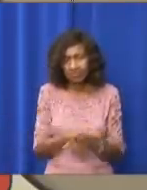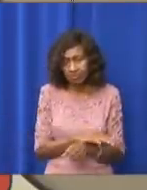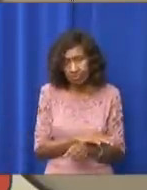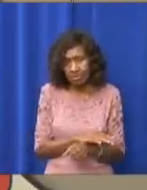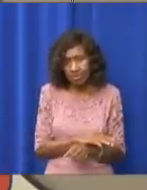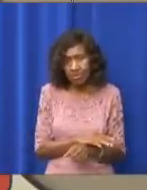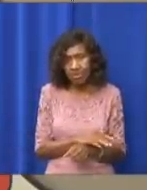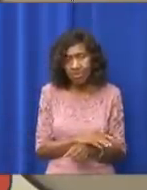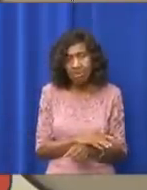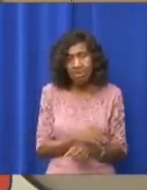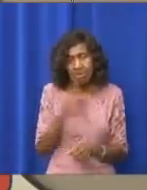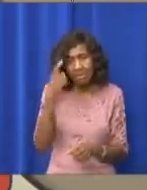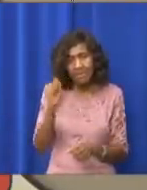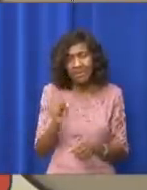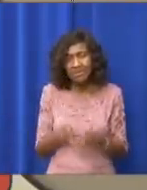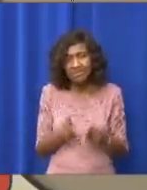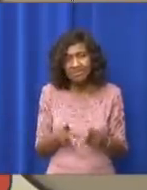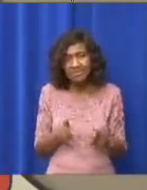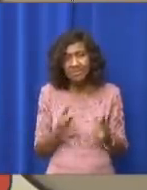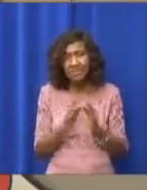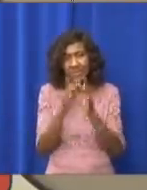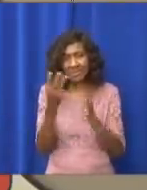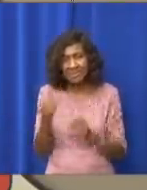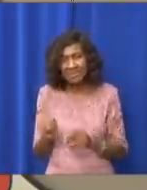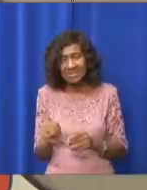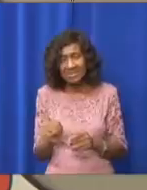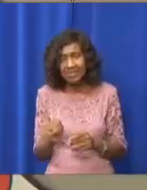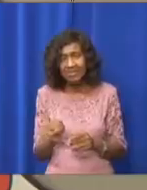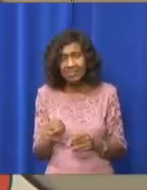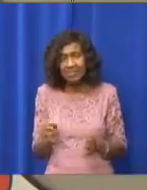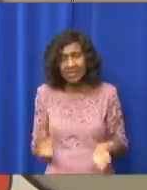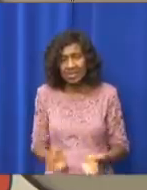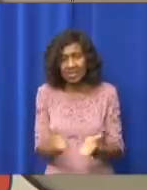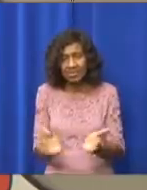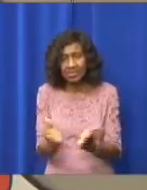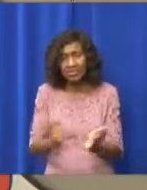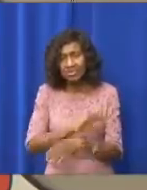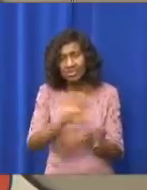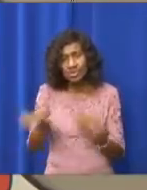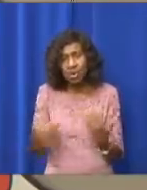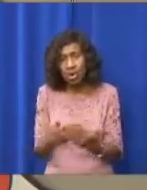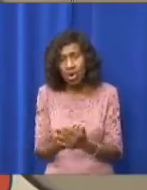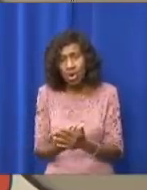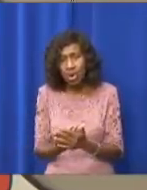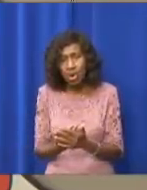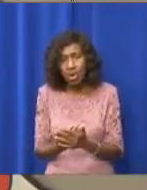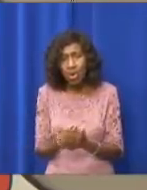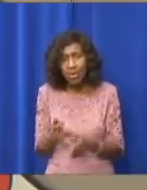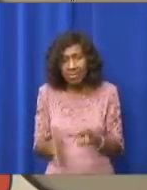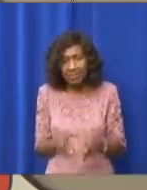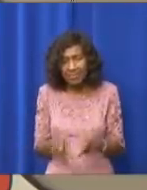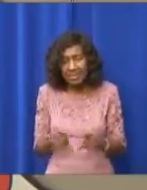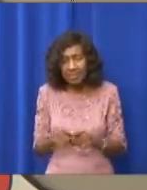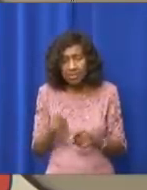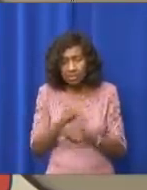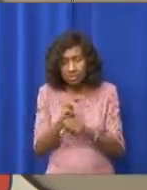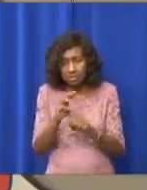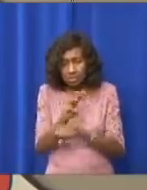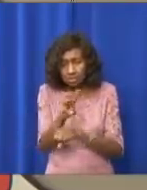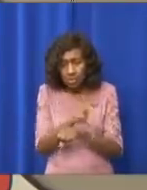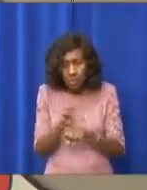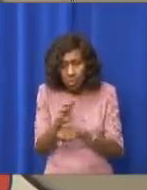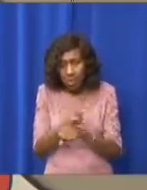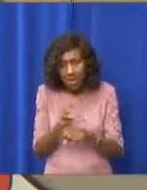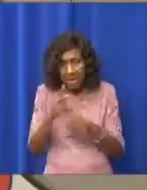been in touch with us. And we will be encouraging all passengers to wear masks. So as I've said, there'll be